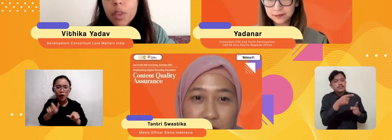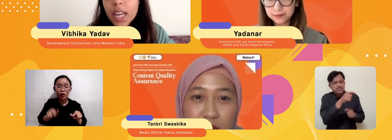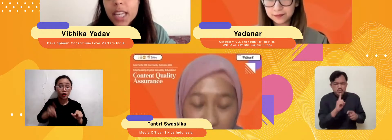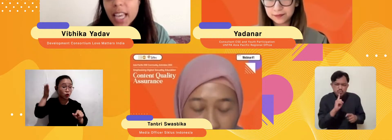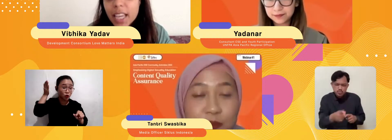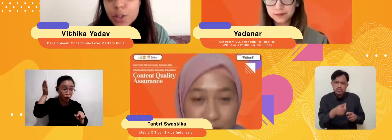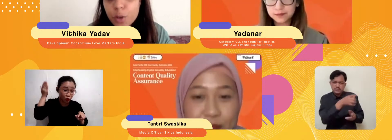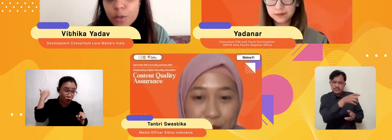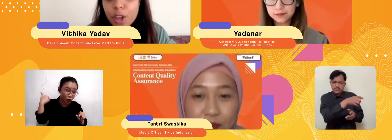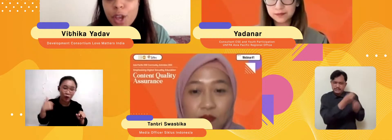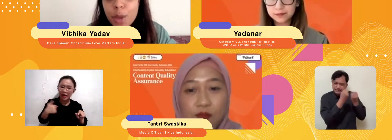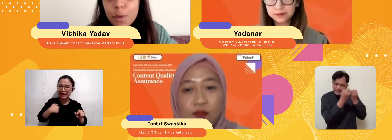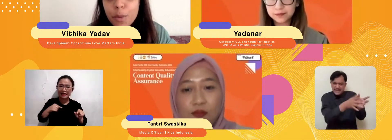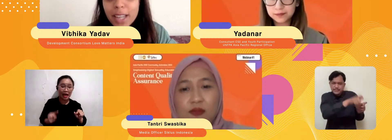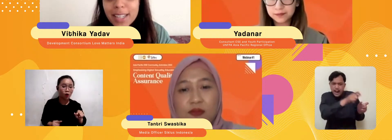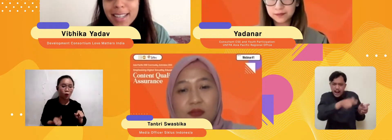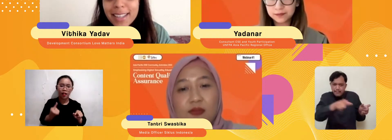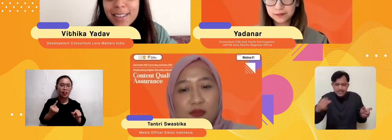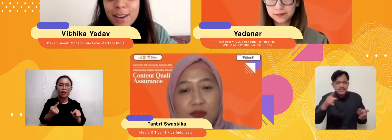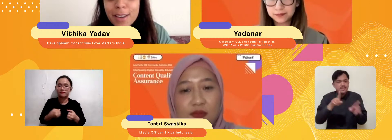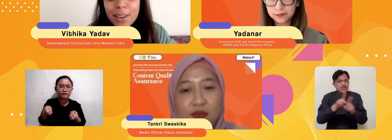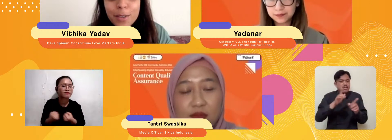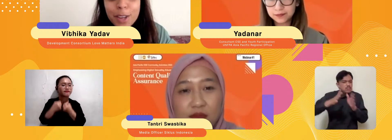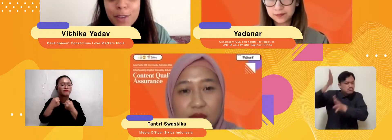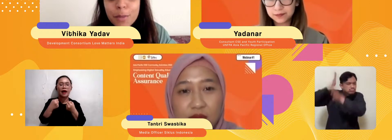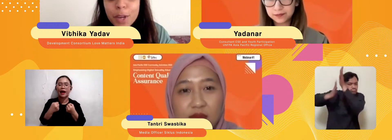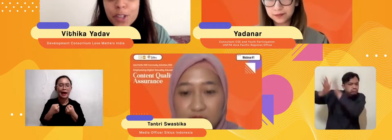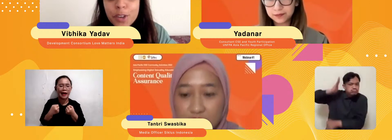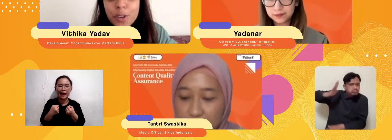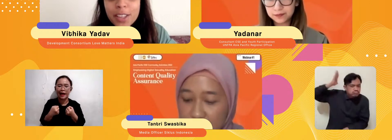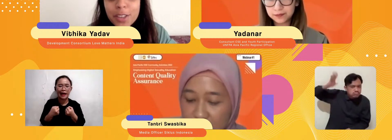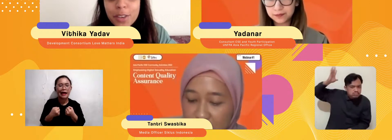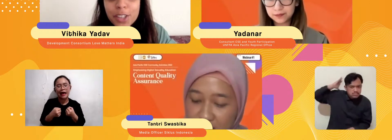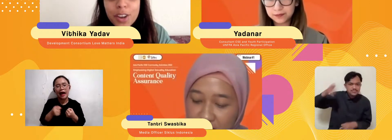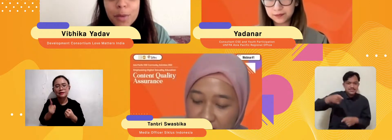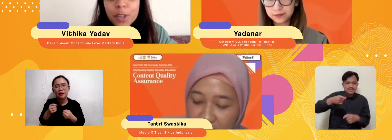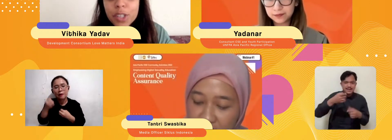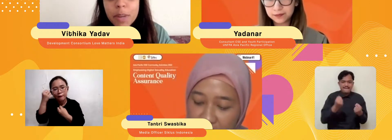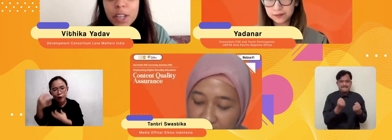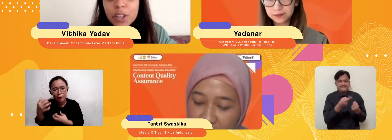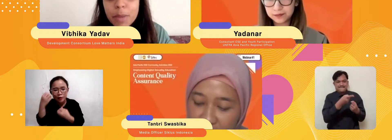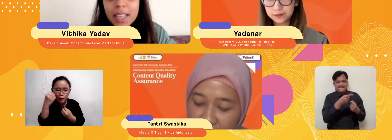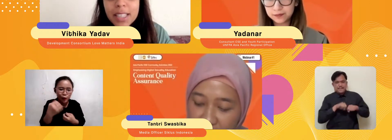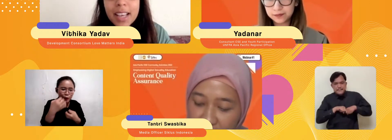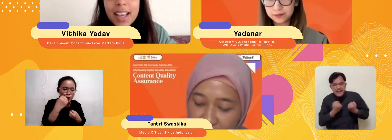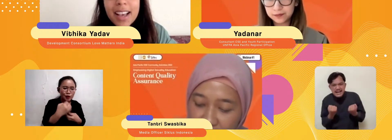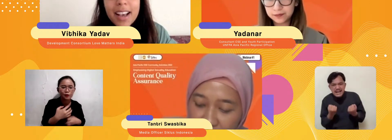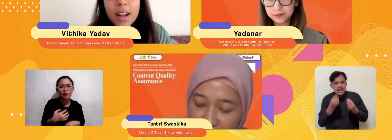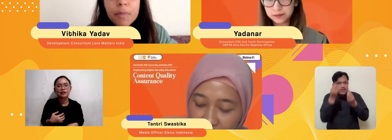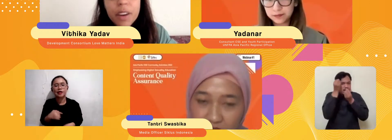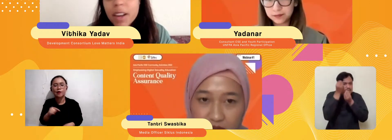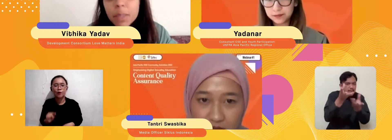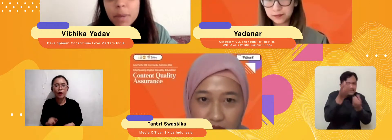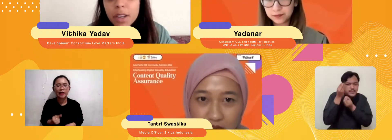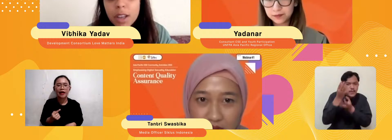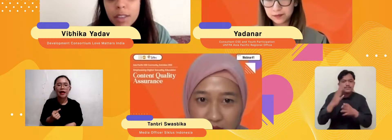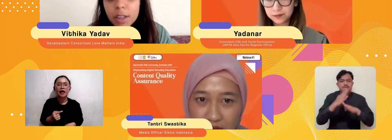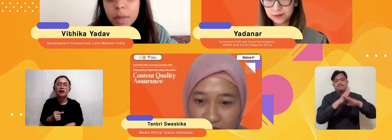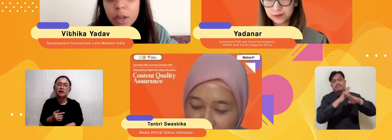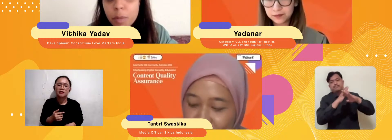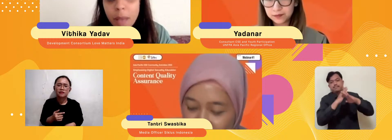been more than a decade of providing, information on SRHR, which is pleasure-based. There has